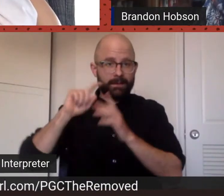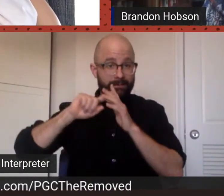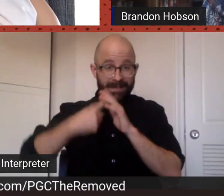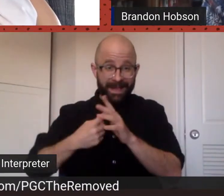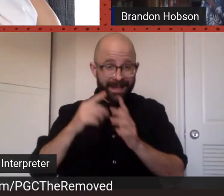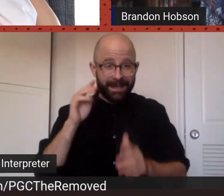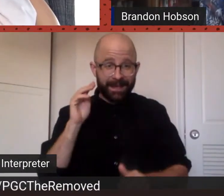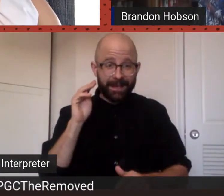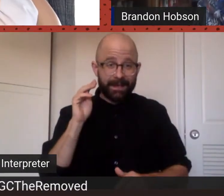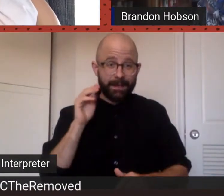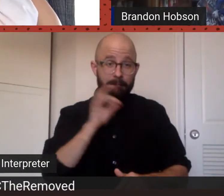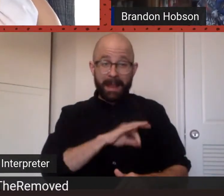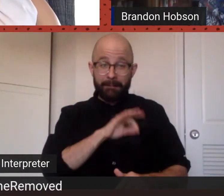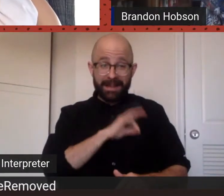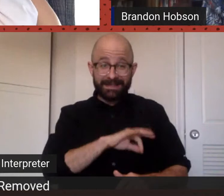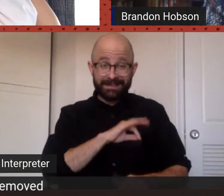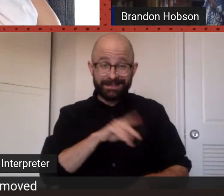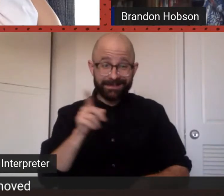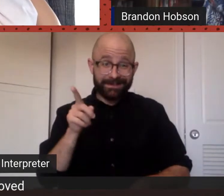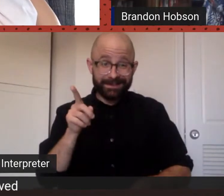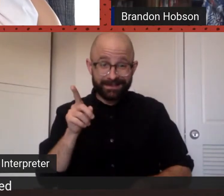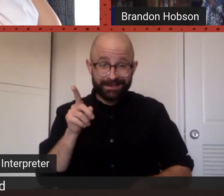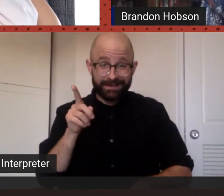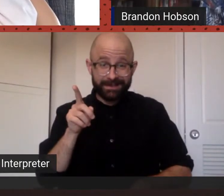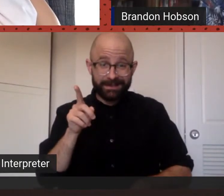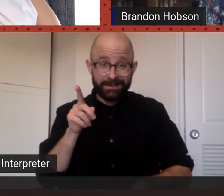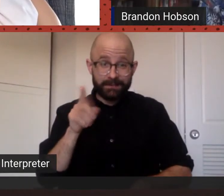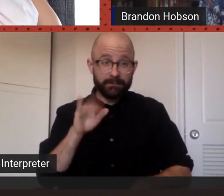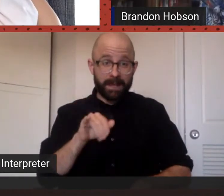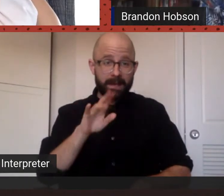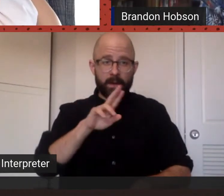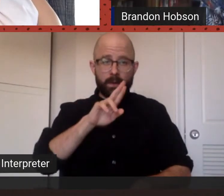Minneapolis, that by Russell Means, and